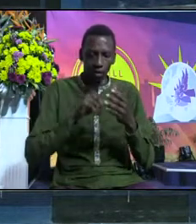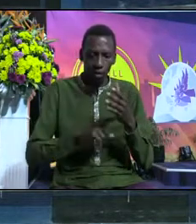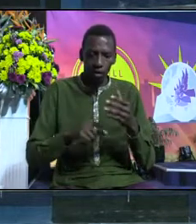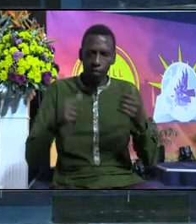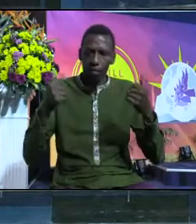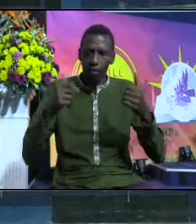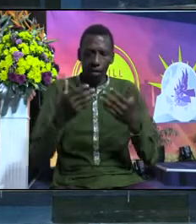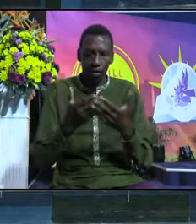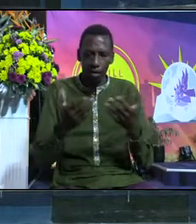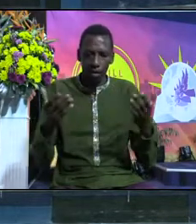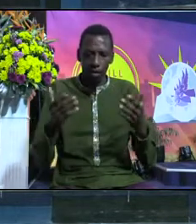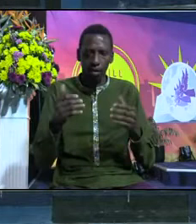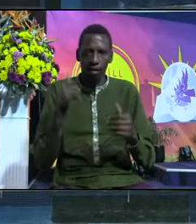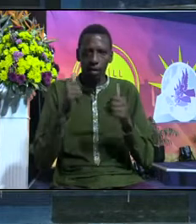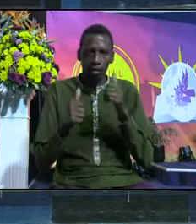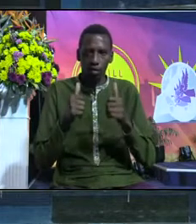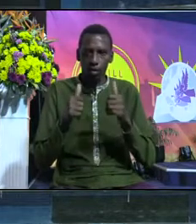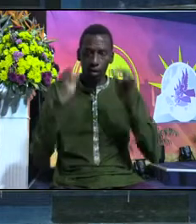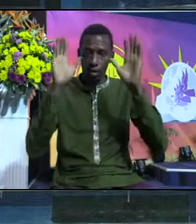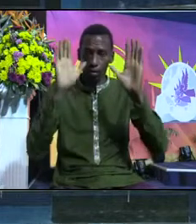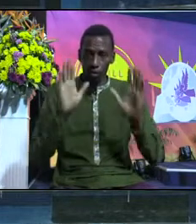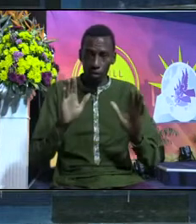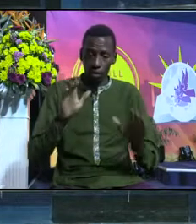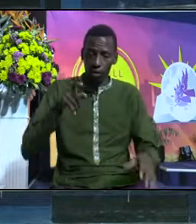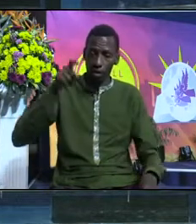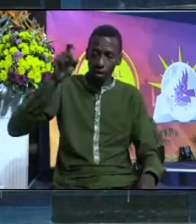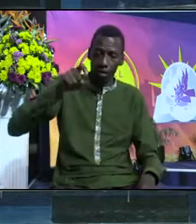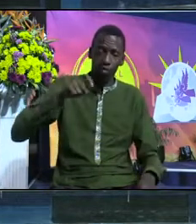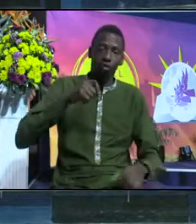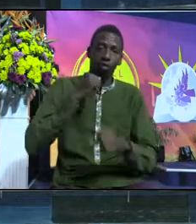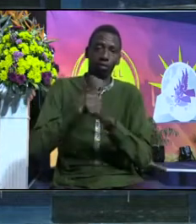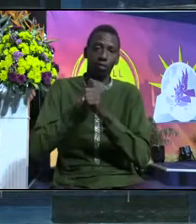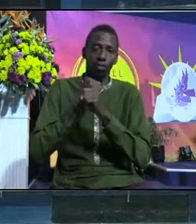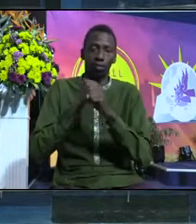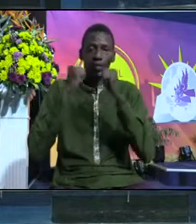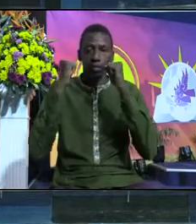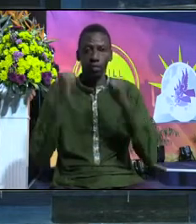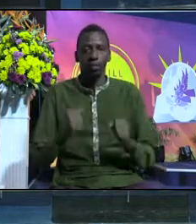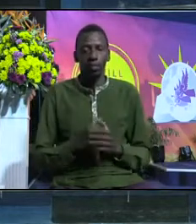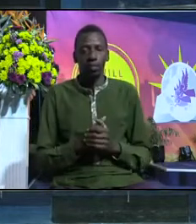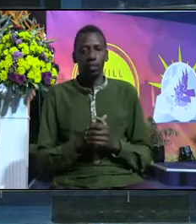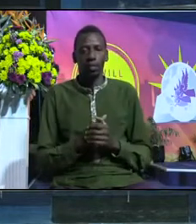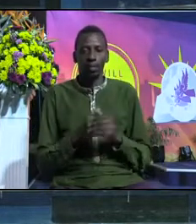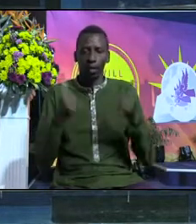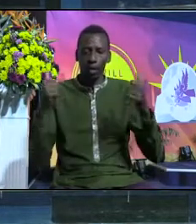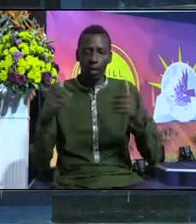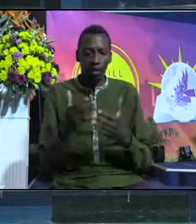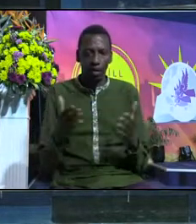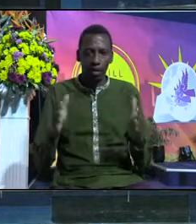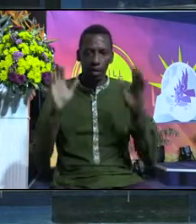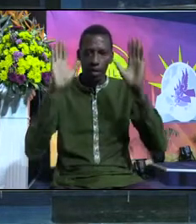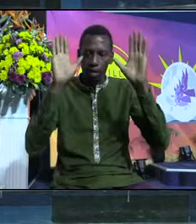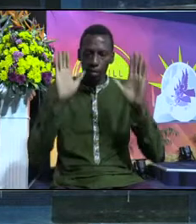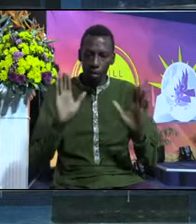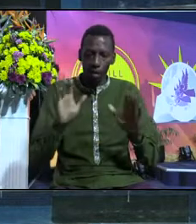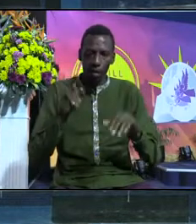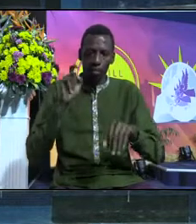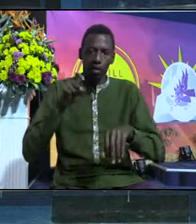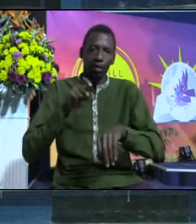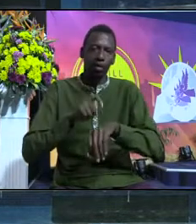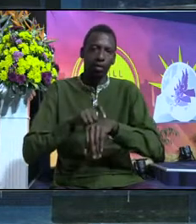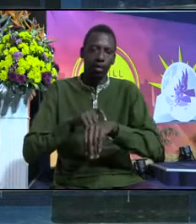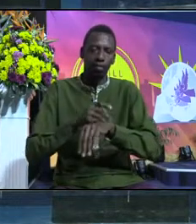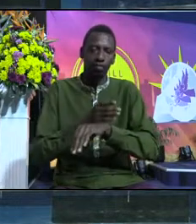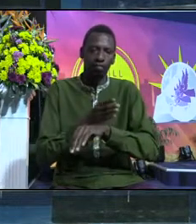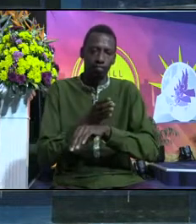worthwhile requires hard work. Anything worthwhile takes time.